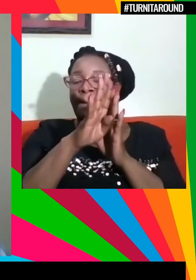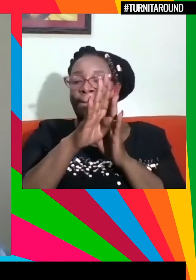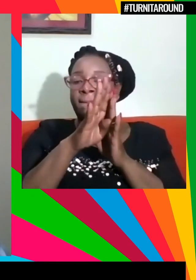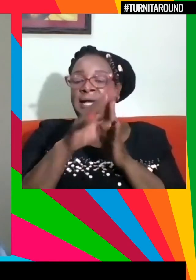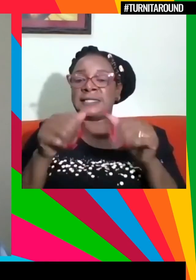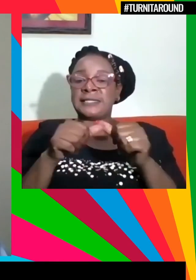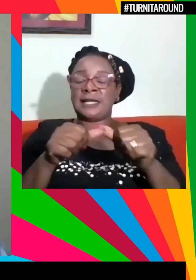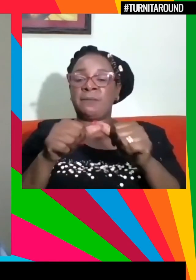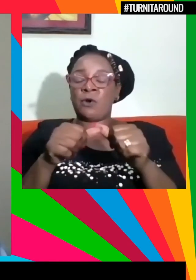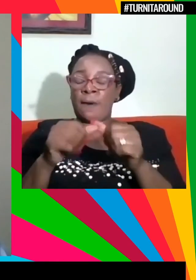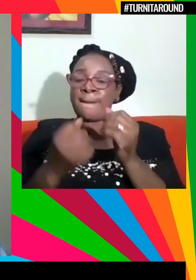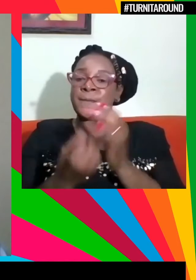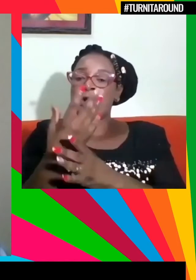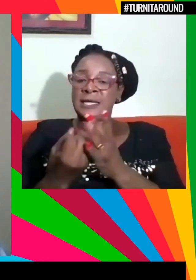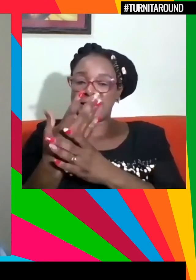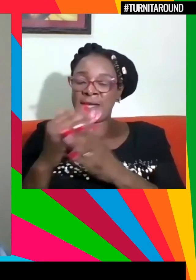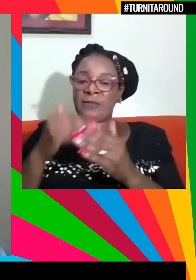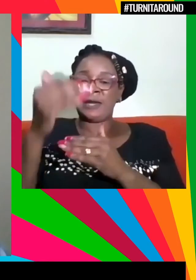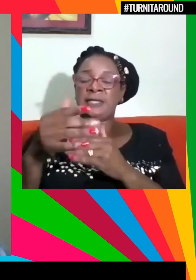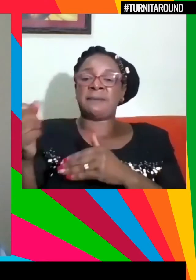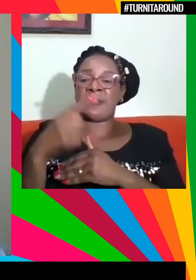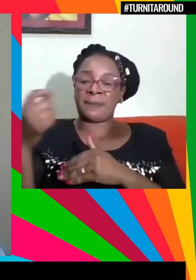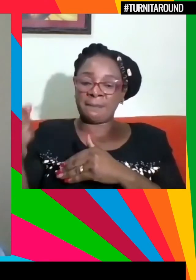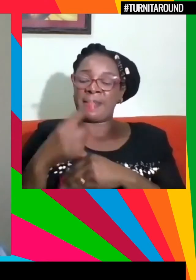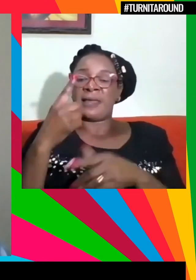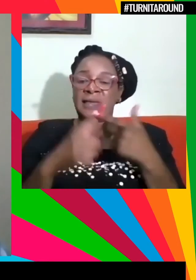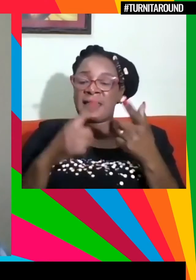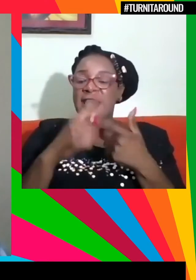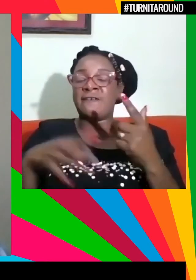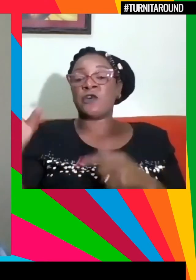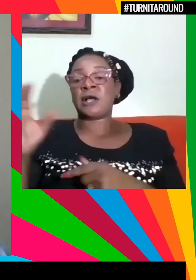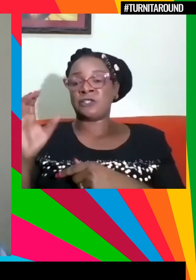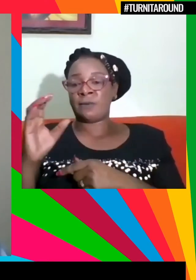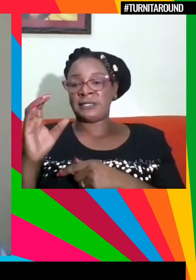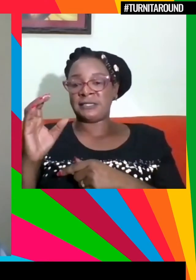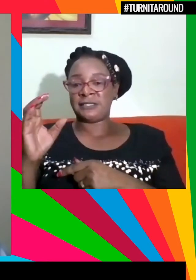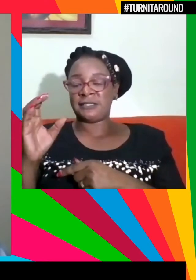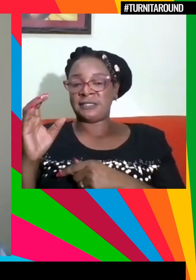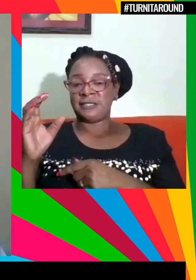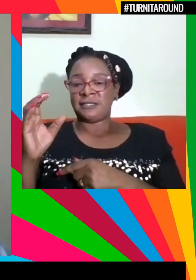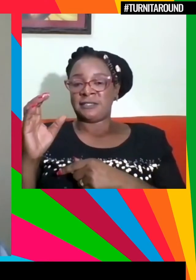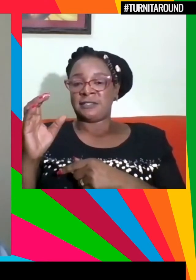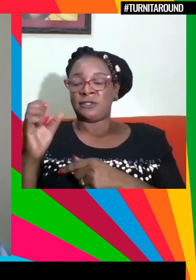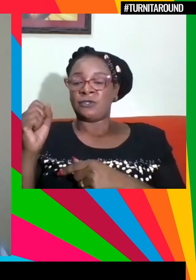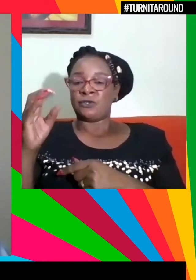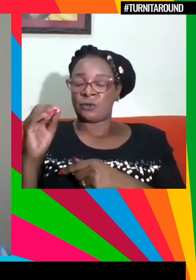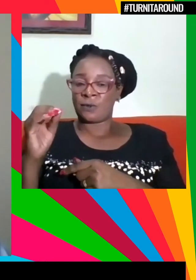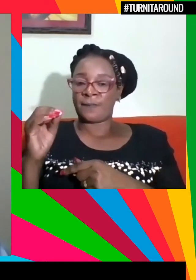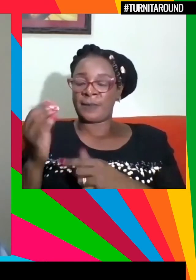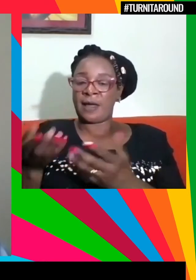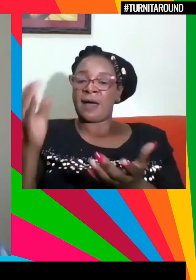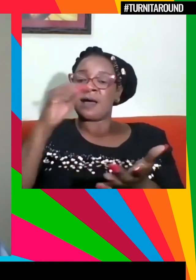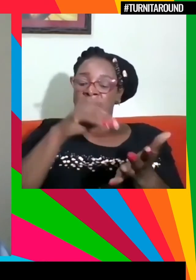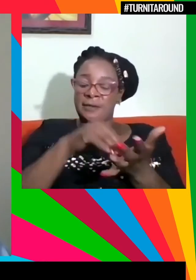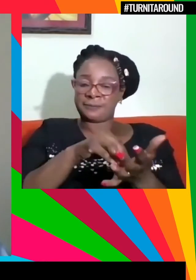sustainable products over the next coming months and years for customers to select from. So we're, again, early